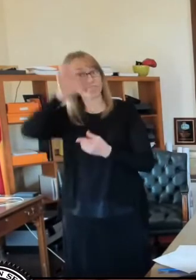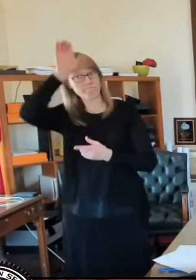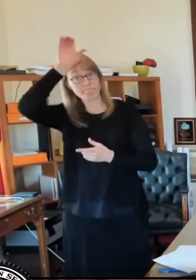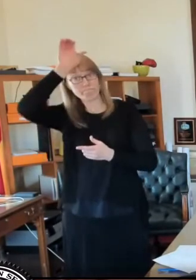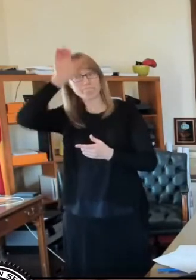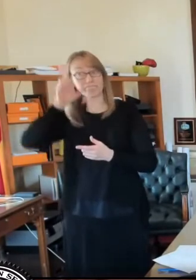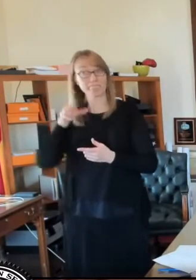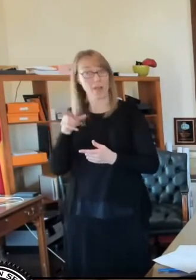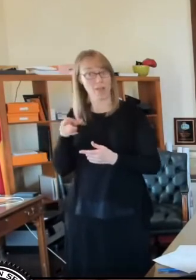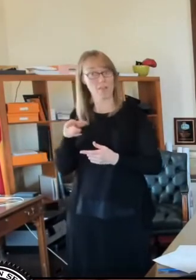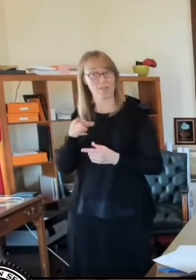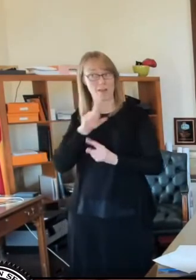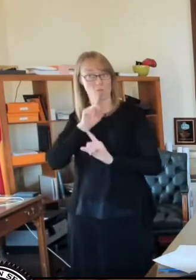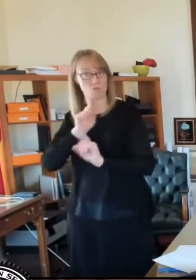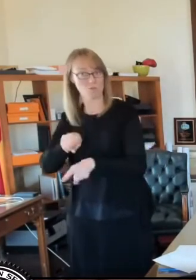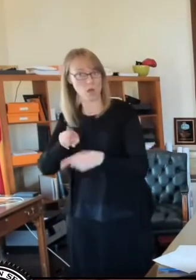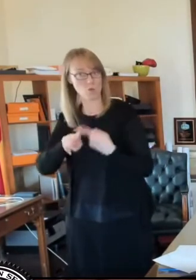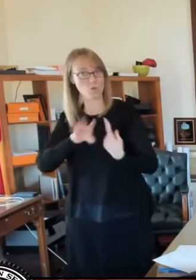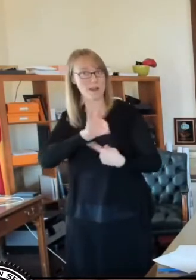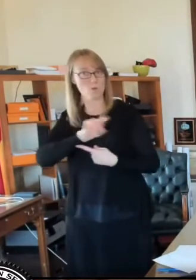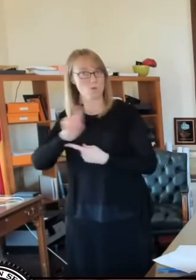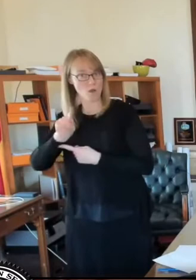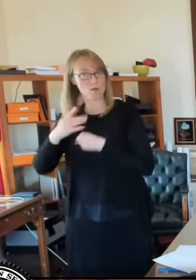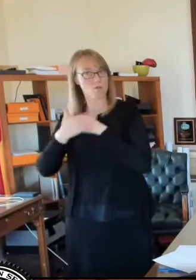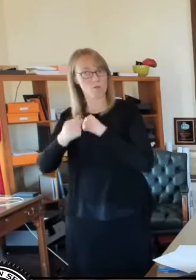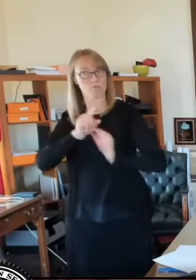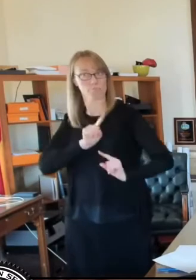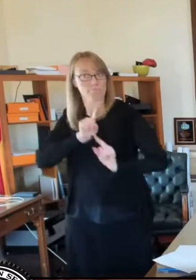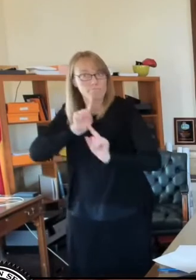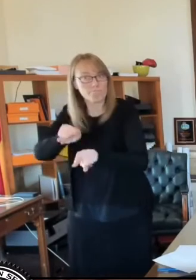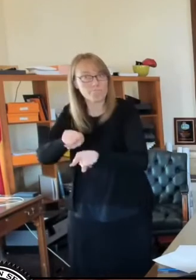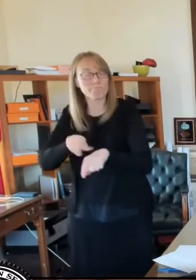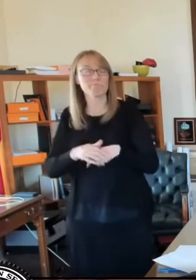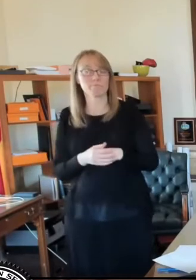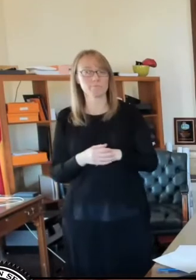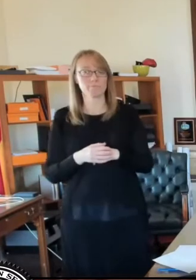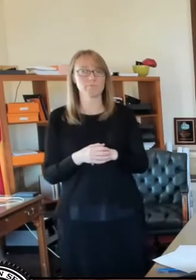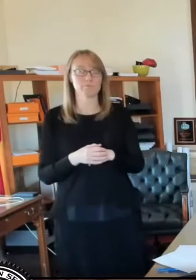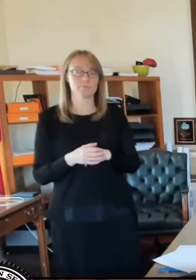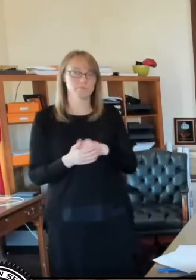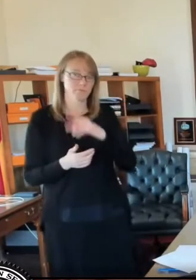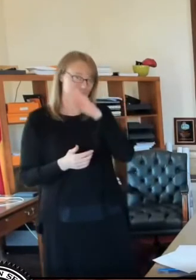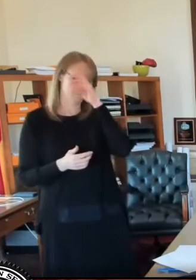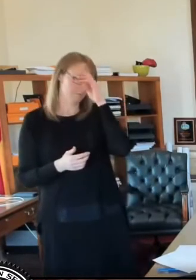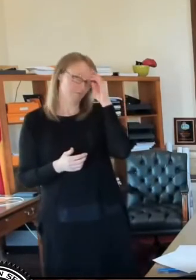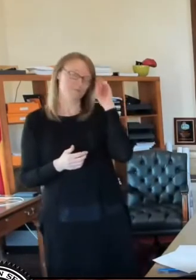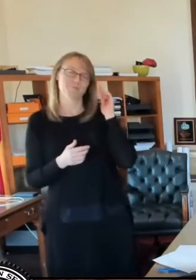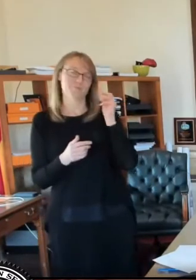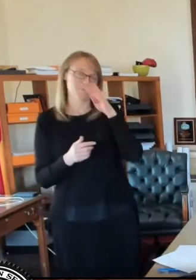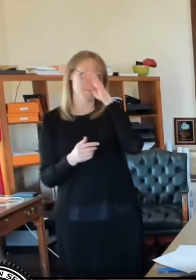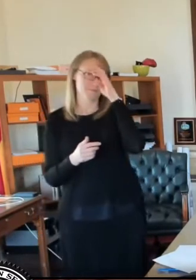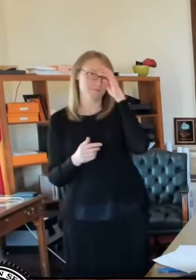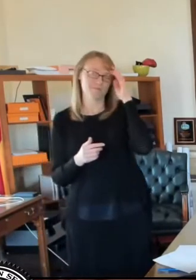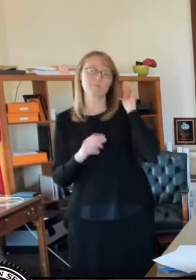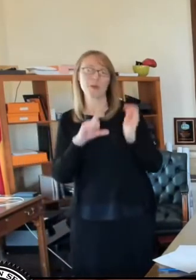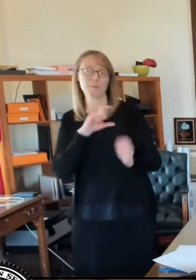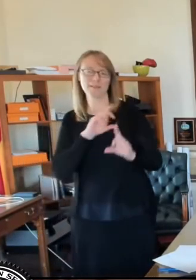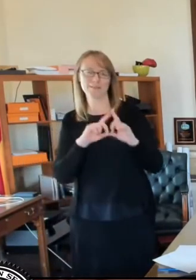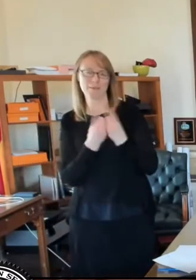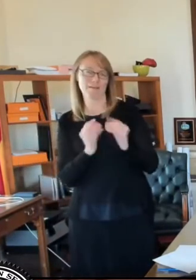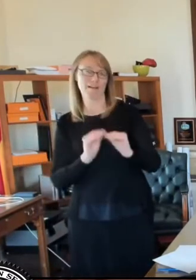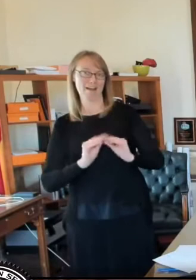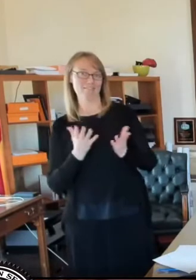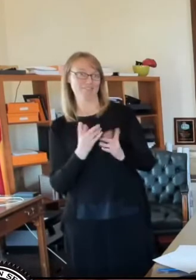sick calls. Police department, for, you know, obviously first responder. People who work in